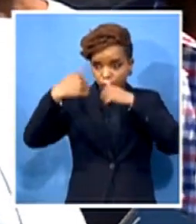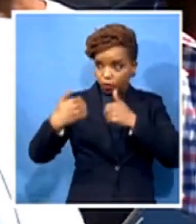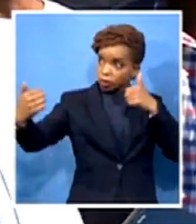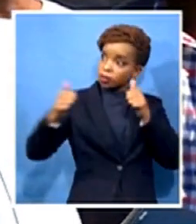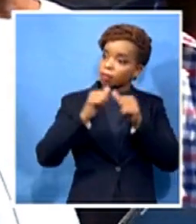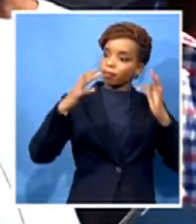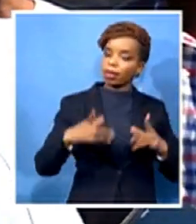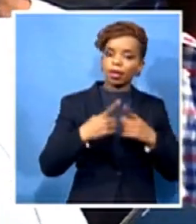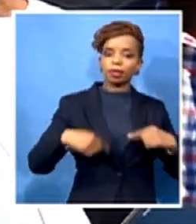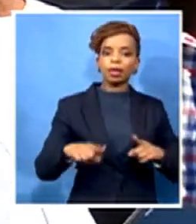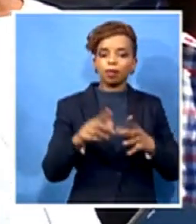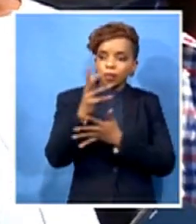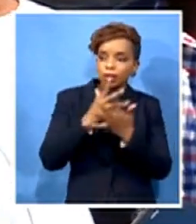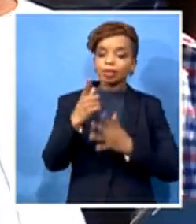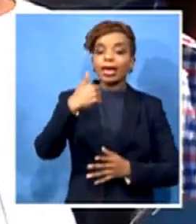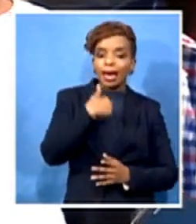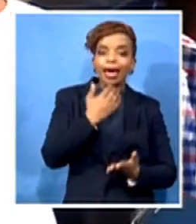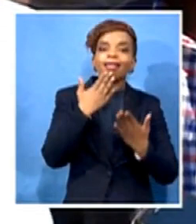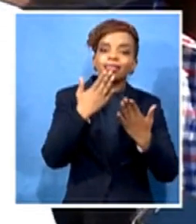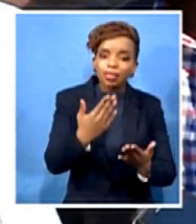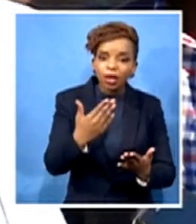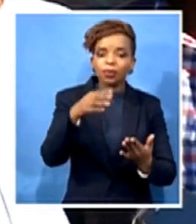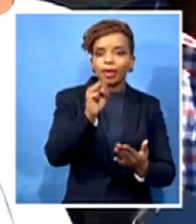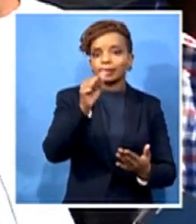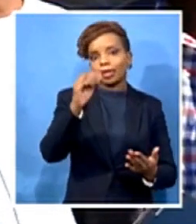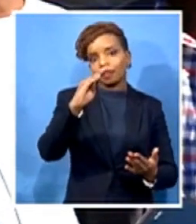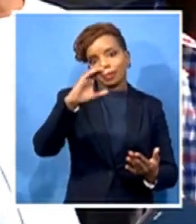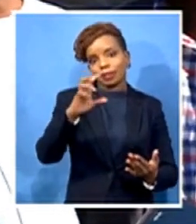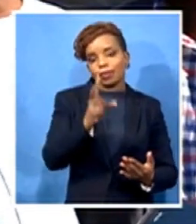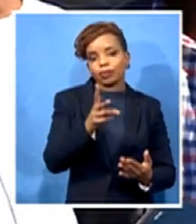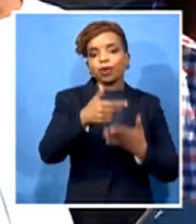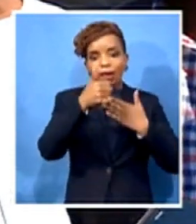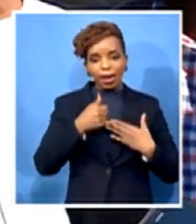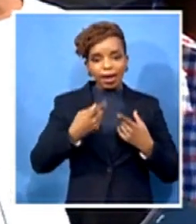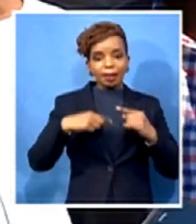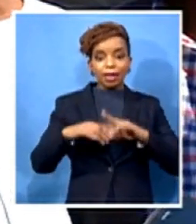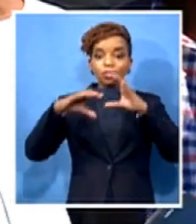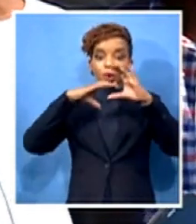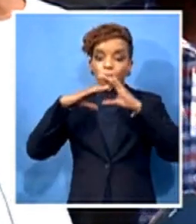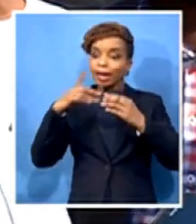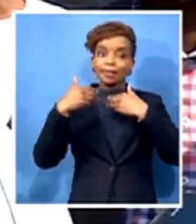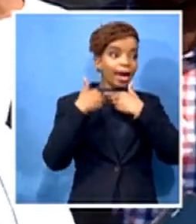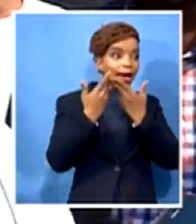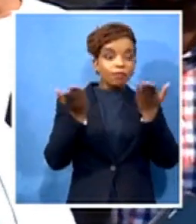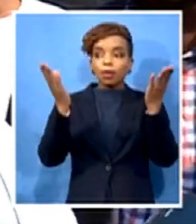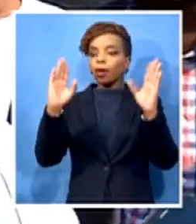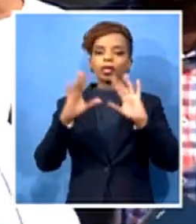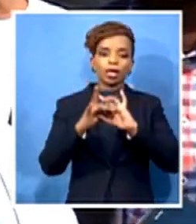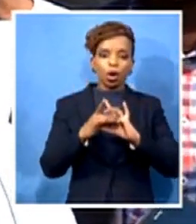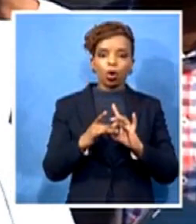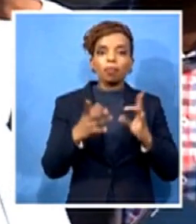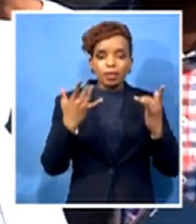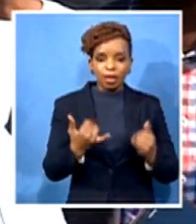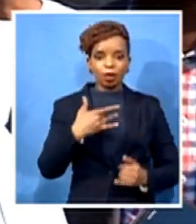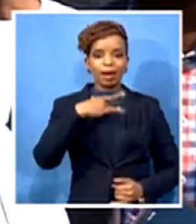You are helping us to communicate the messages to everybody there at home. What I like now, our SGBs are very active, as you have